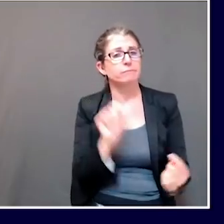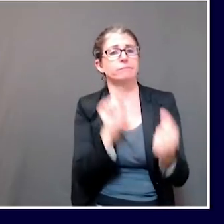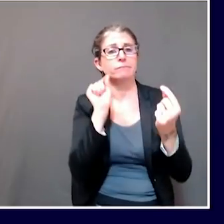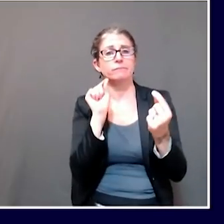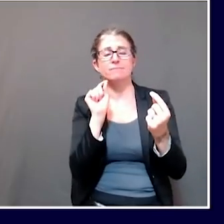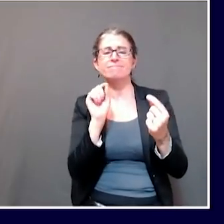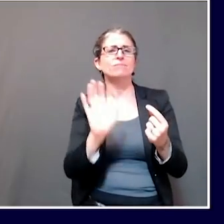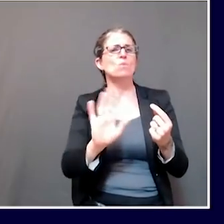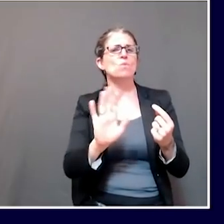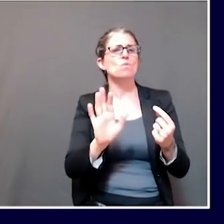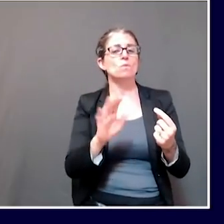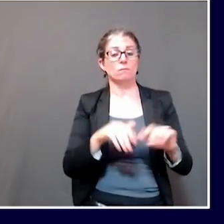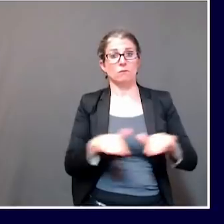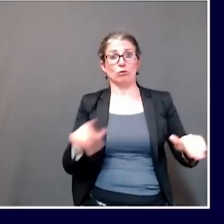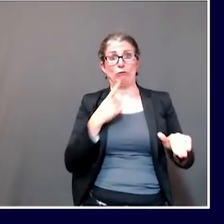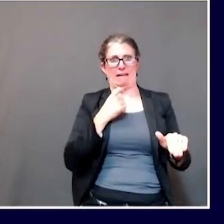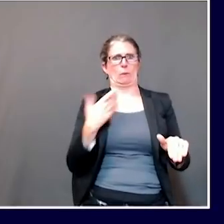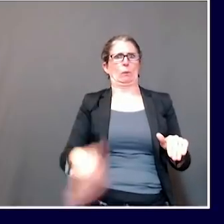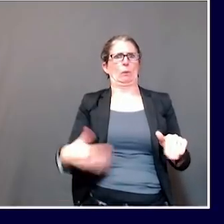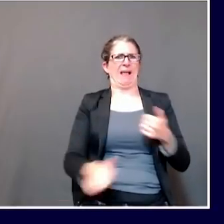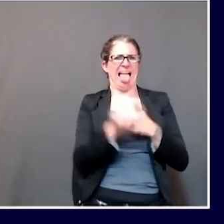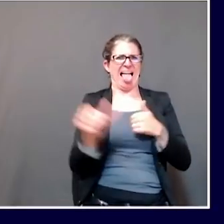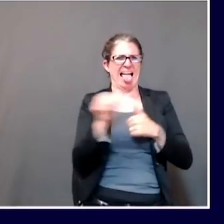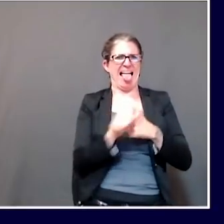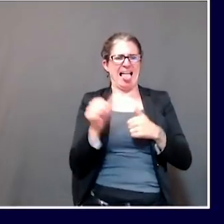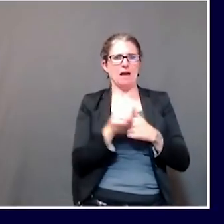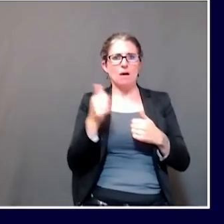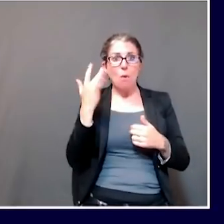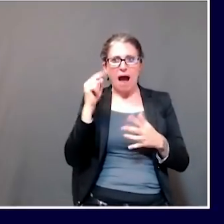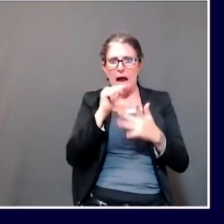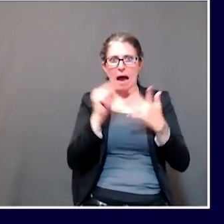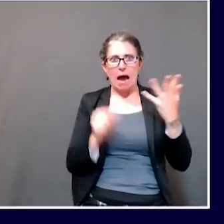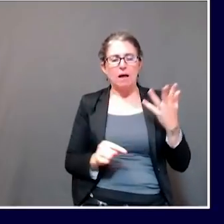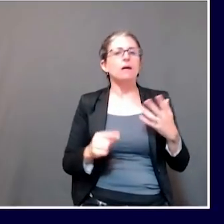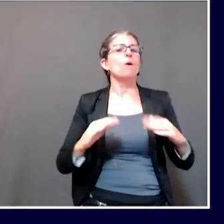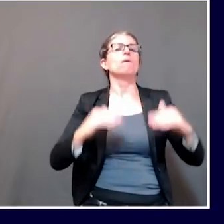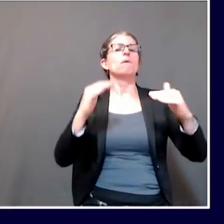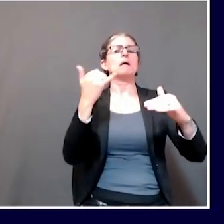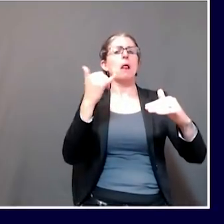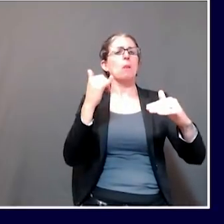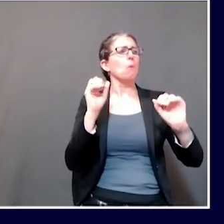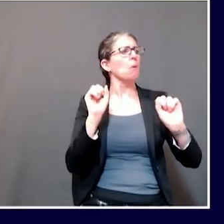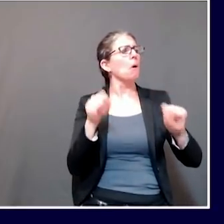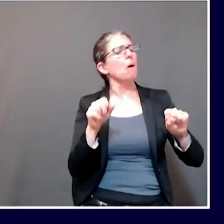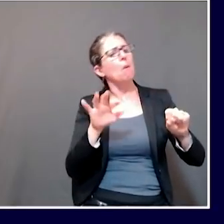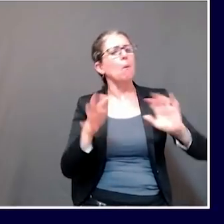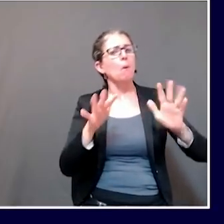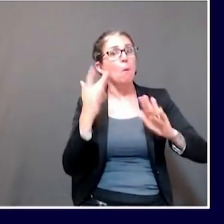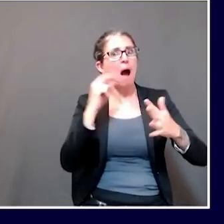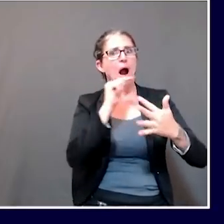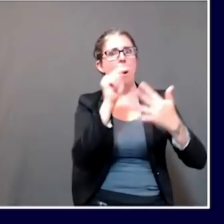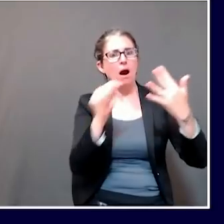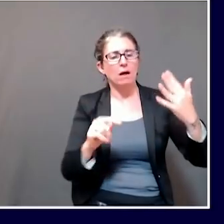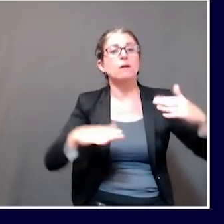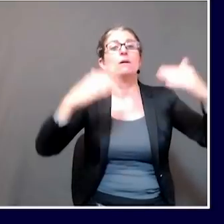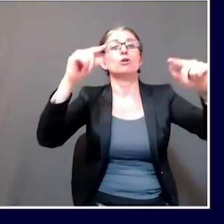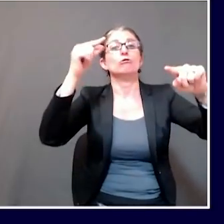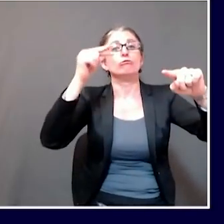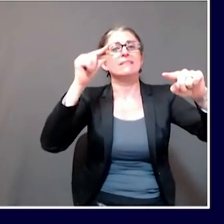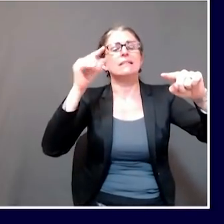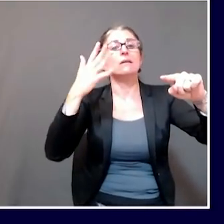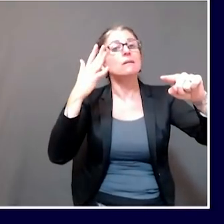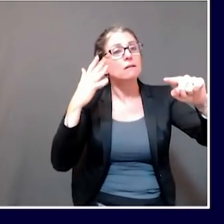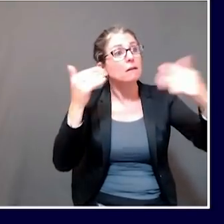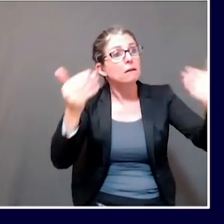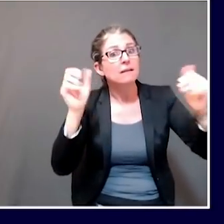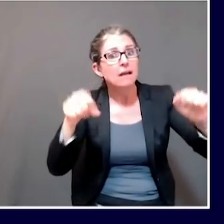take into account these local contours, like the situation that you described. If we determine that there were a significant number of